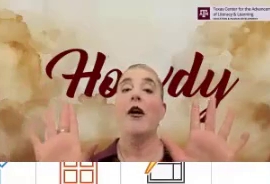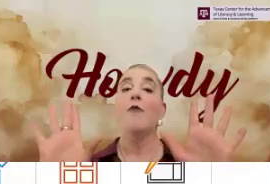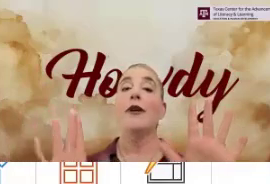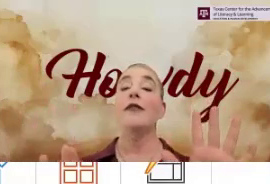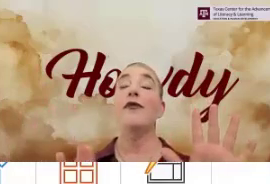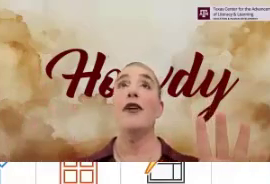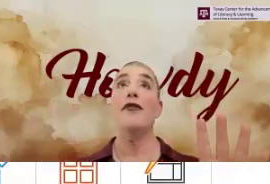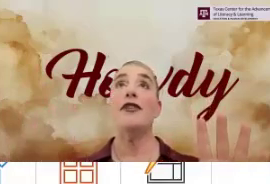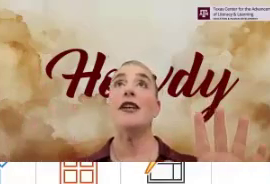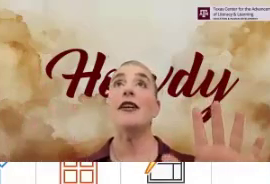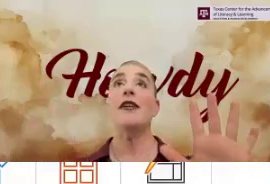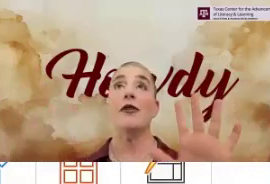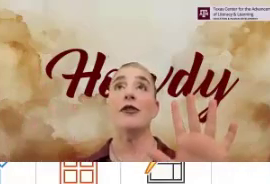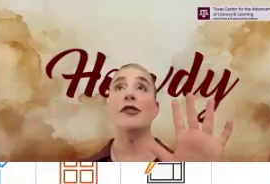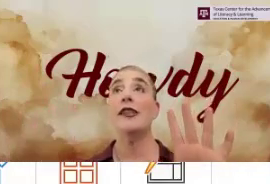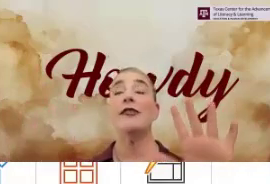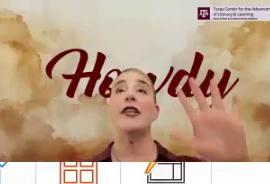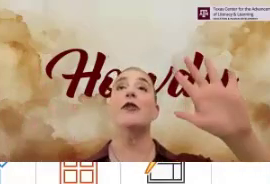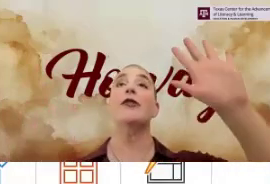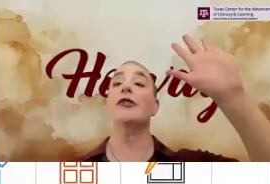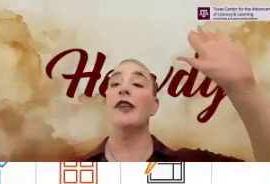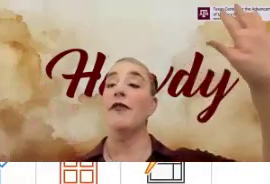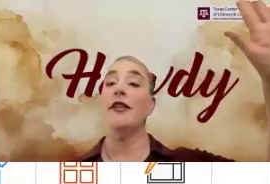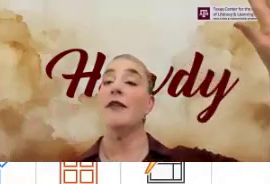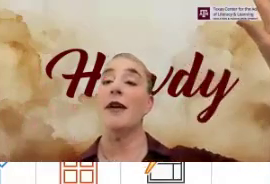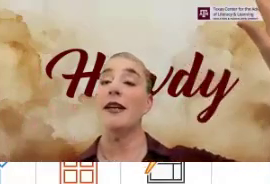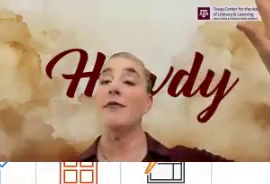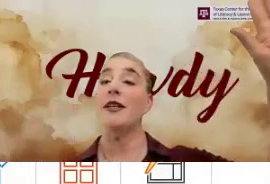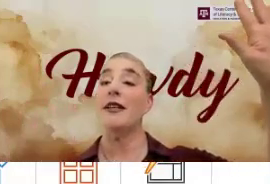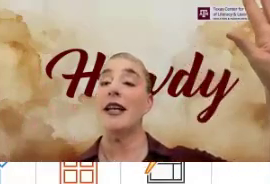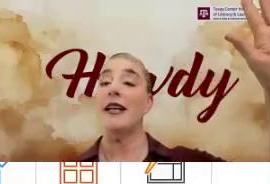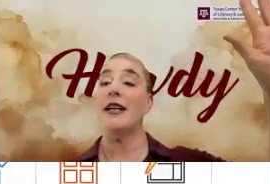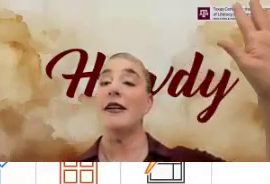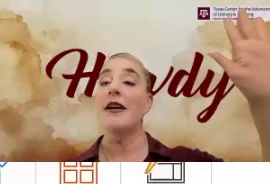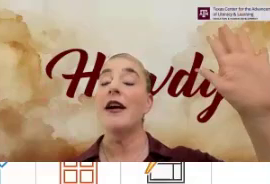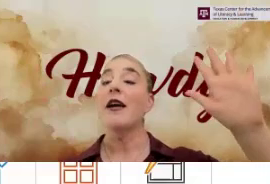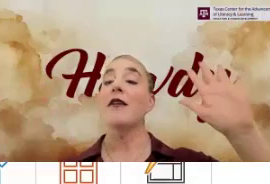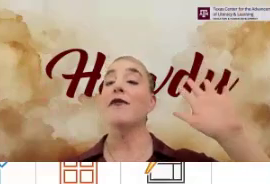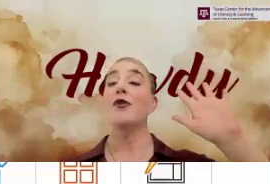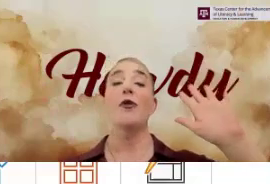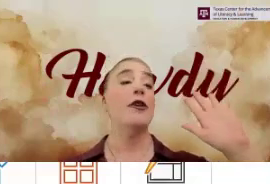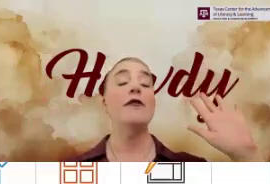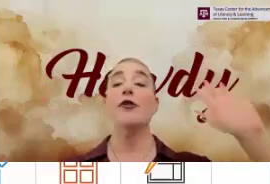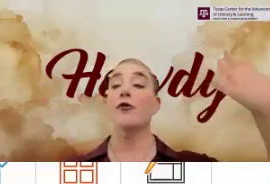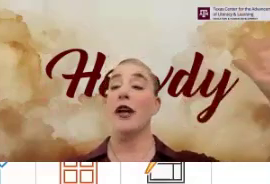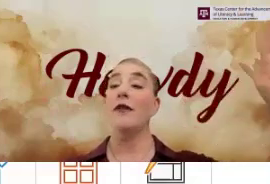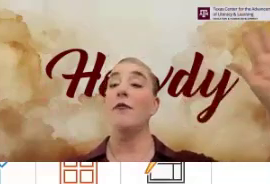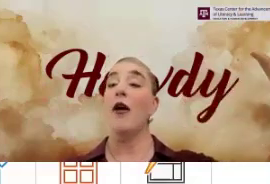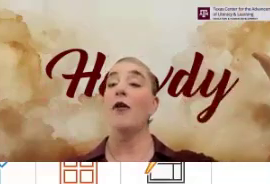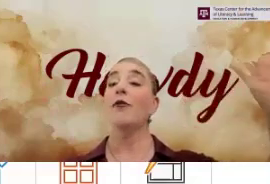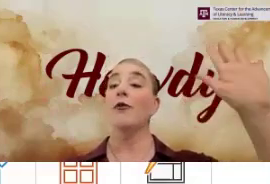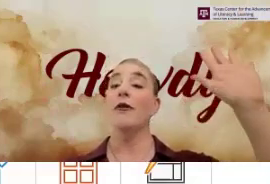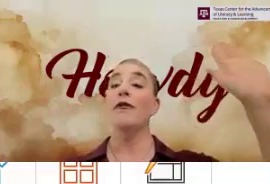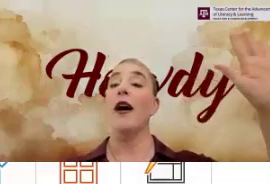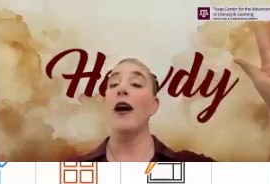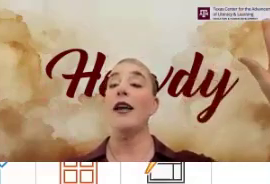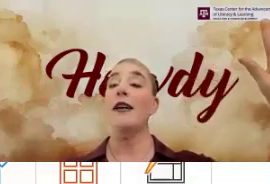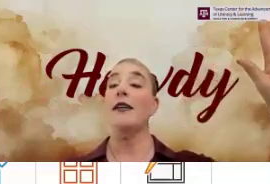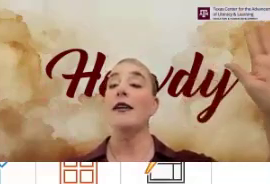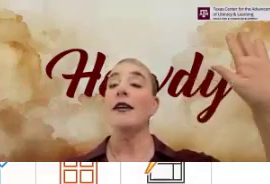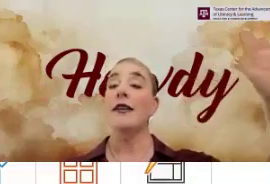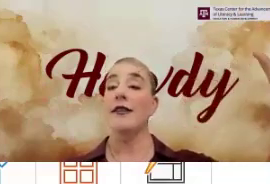magnification, but 50 or 60 or 70 may be needed if you are in the grand ballroom